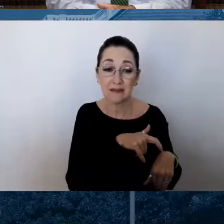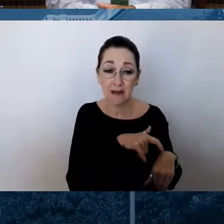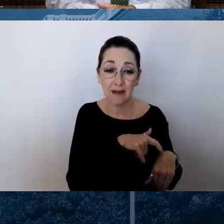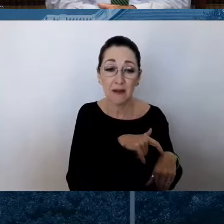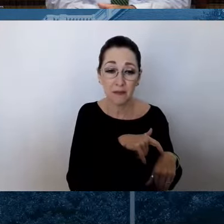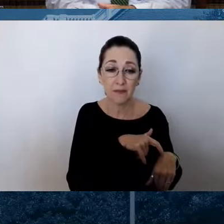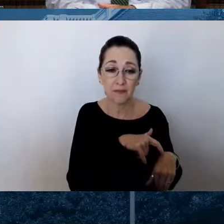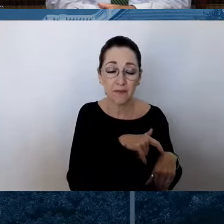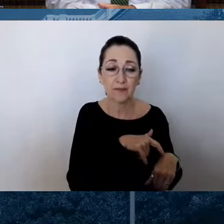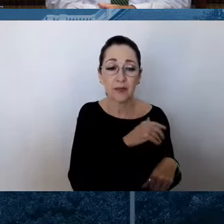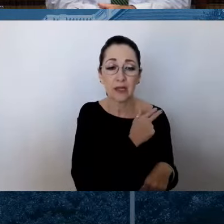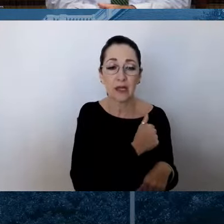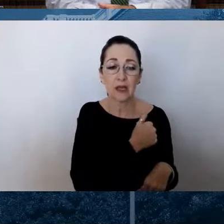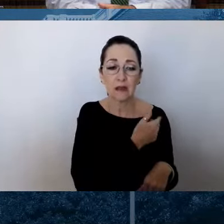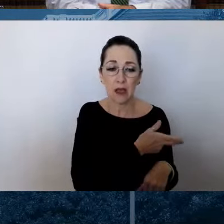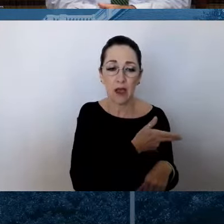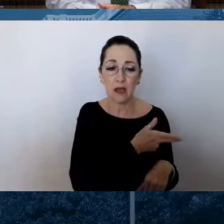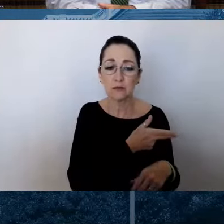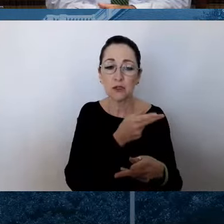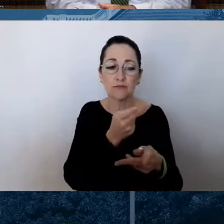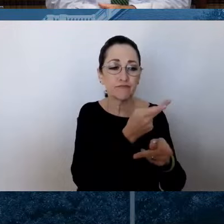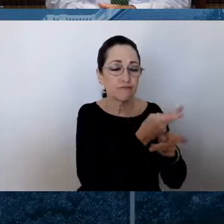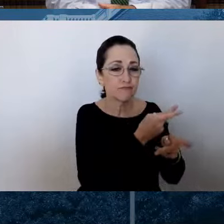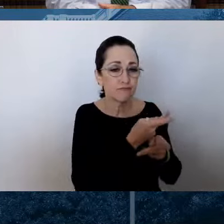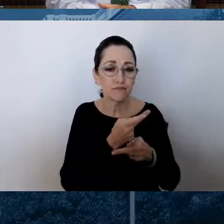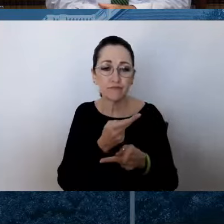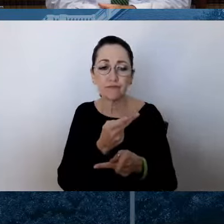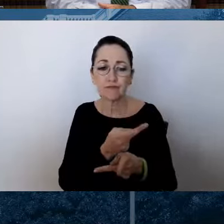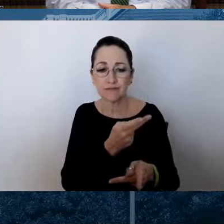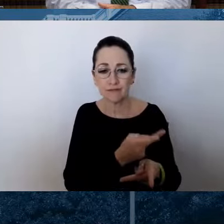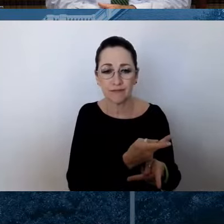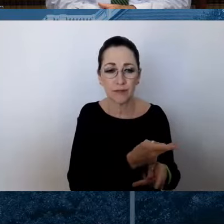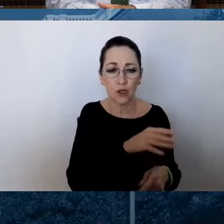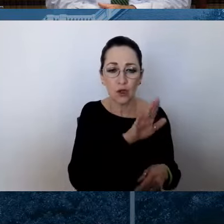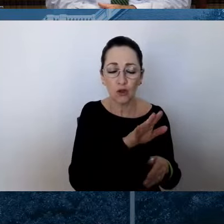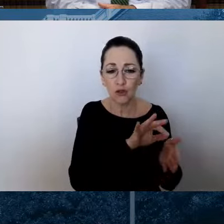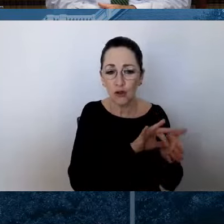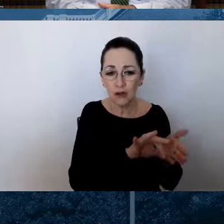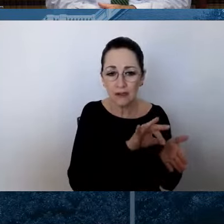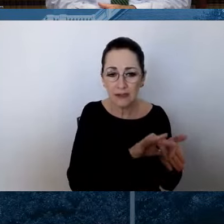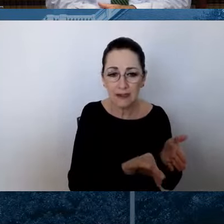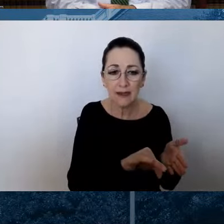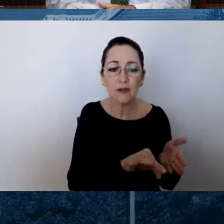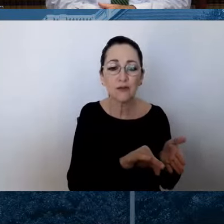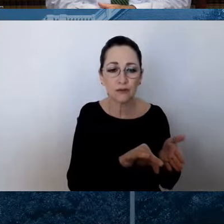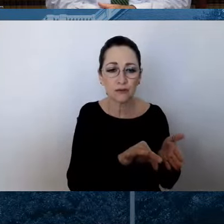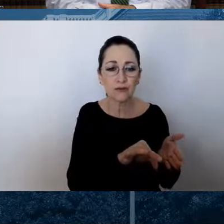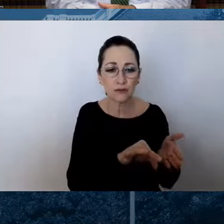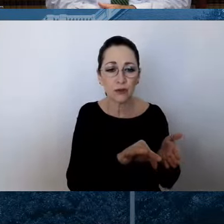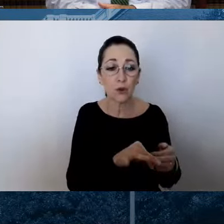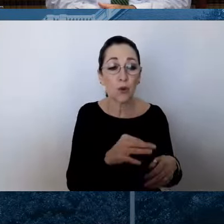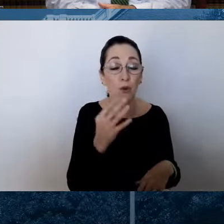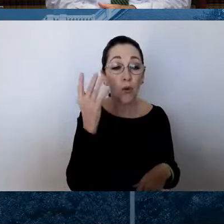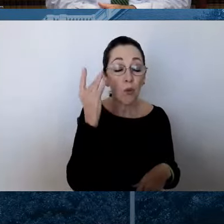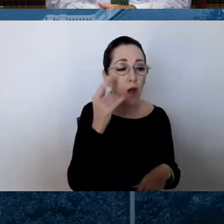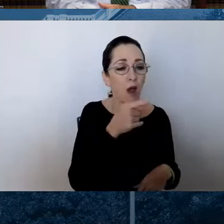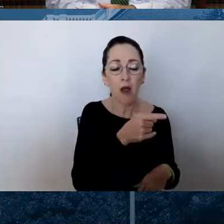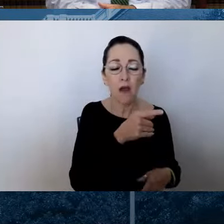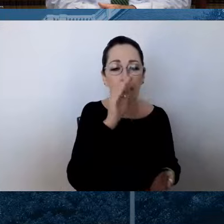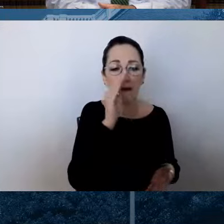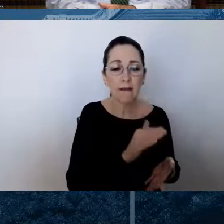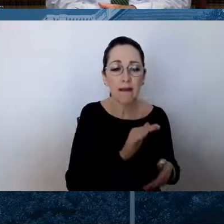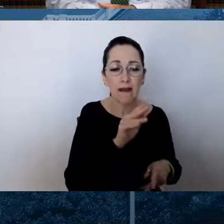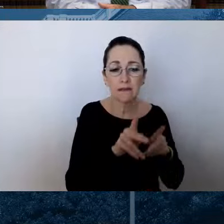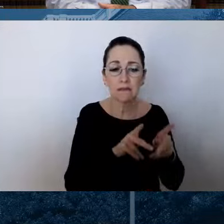hospitals were managing their in-hospital census by curtailing voluntary surgeries and